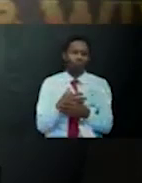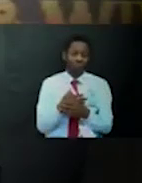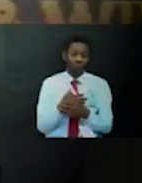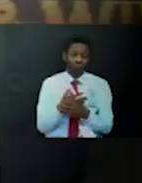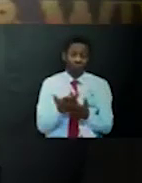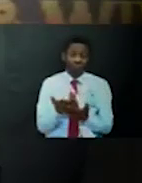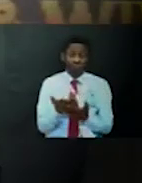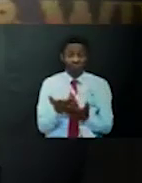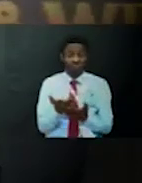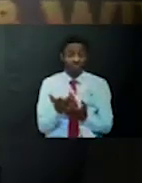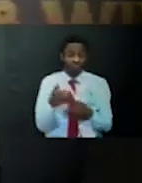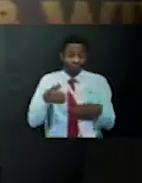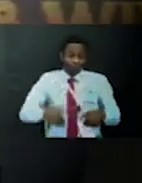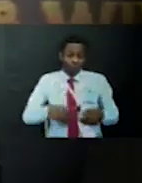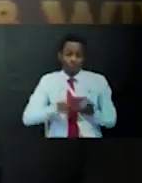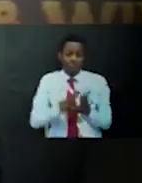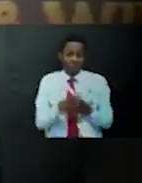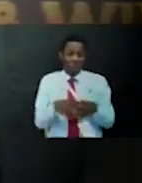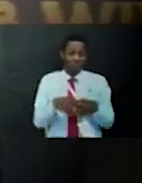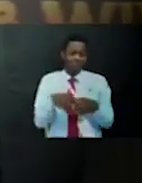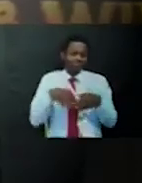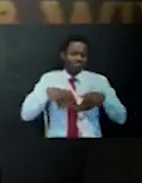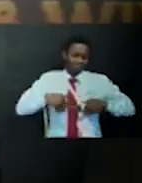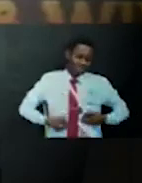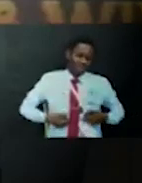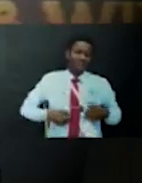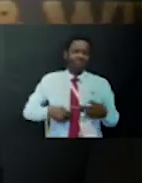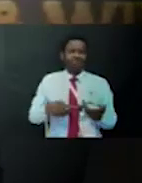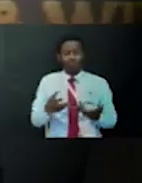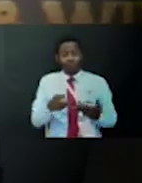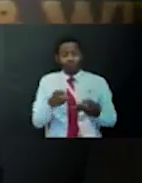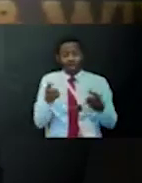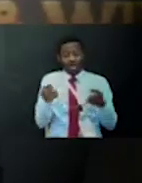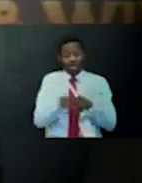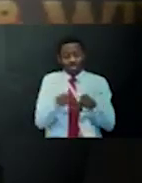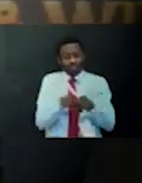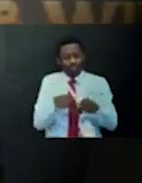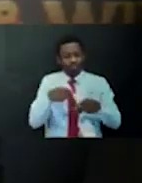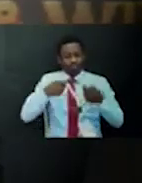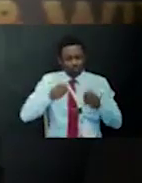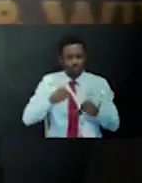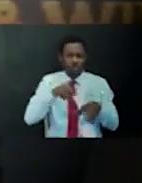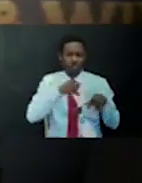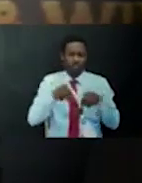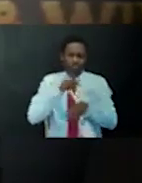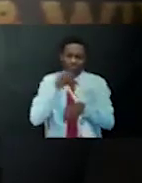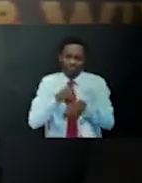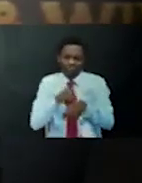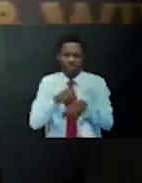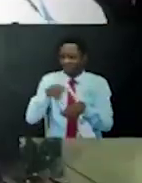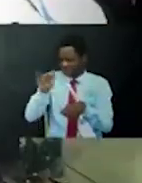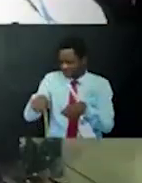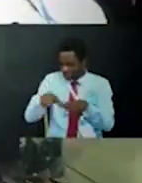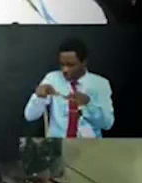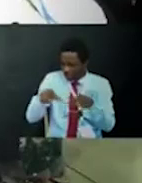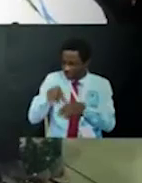So as we are forcing to possess the nation, the same local church, the same church